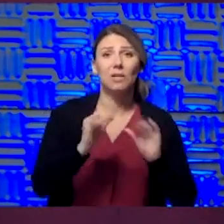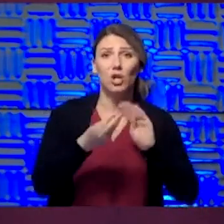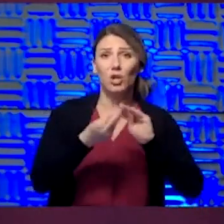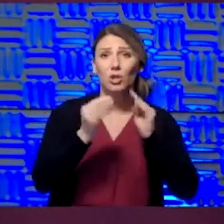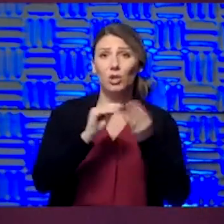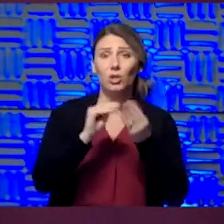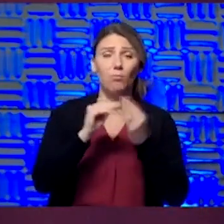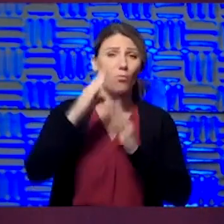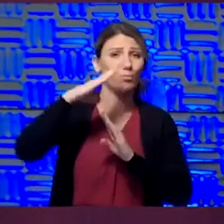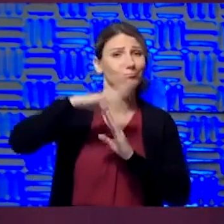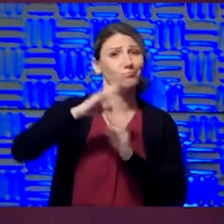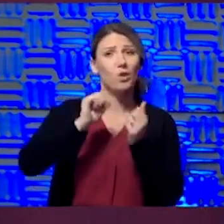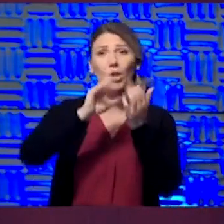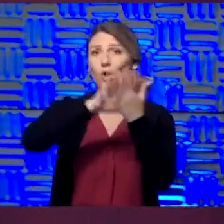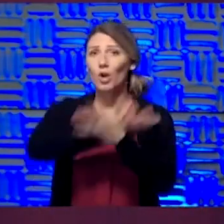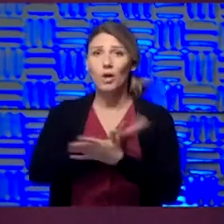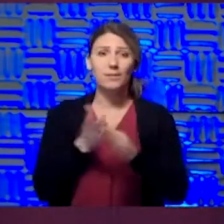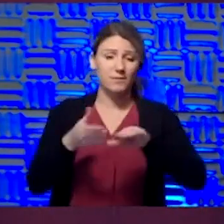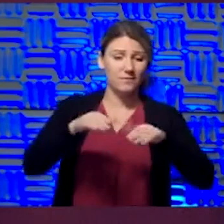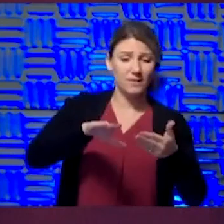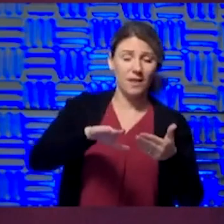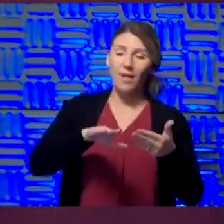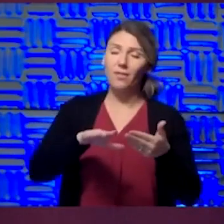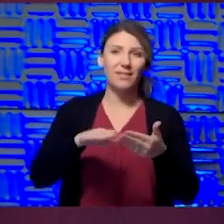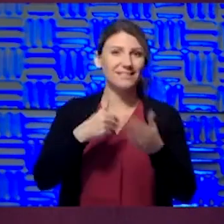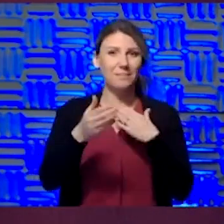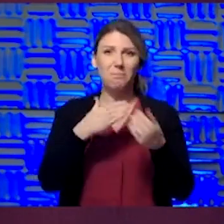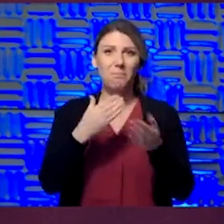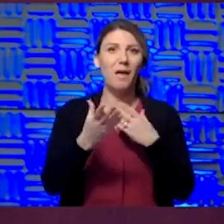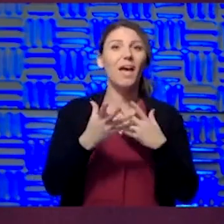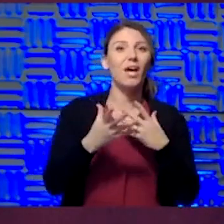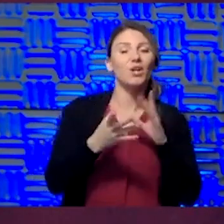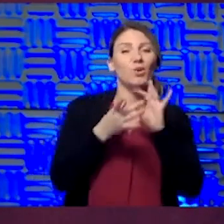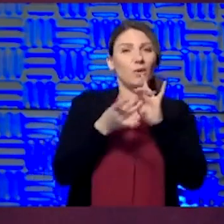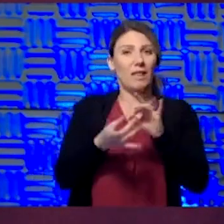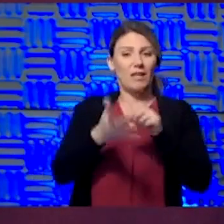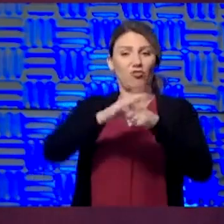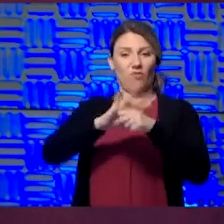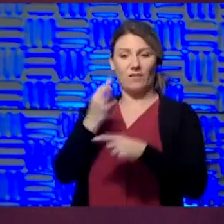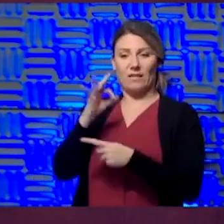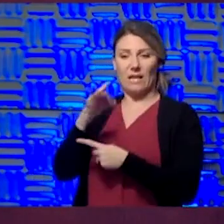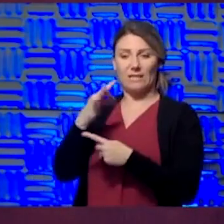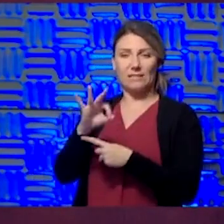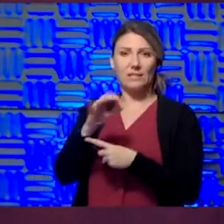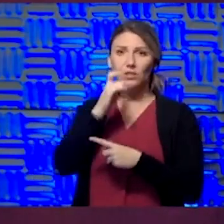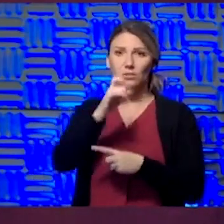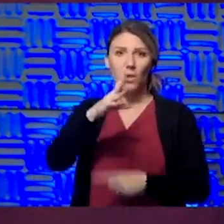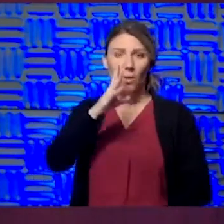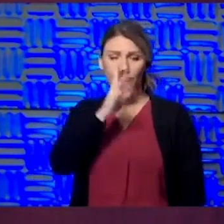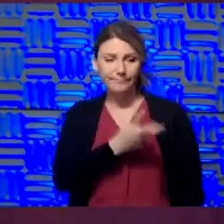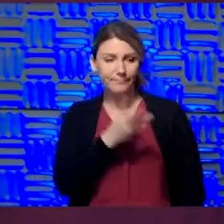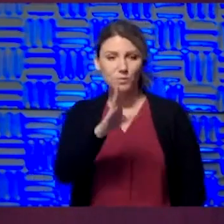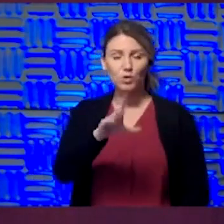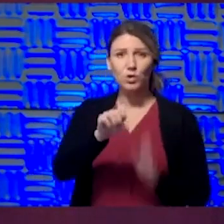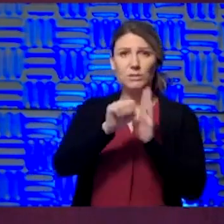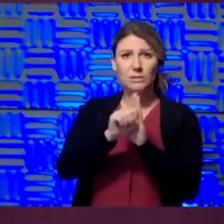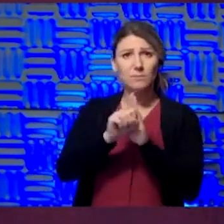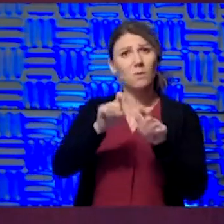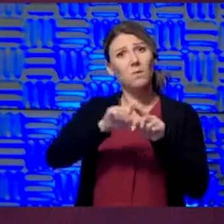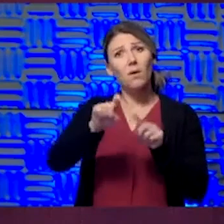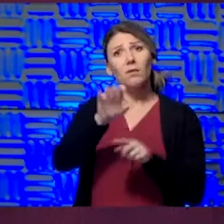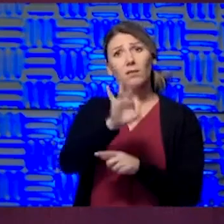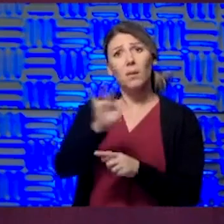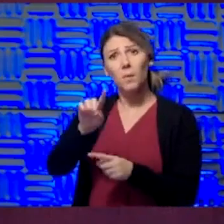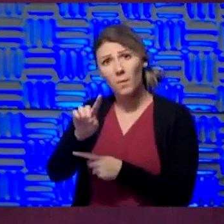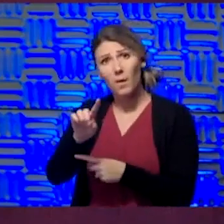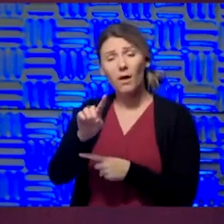of death, even during the pandemic COVID crisis. And so don't neglect your symptoms. Call 911 if you have chest pain or other